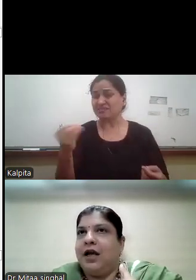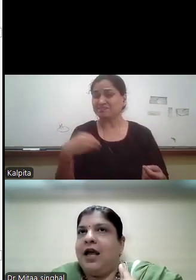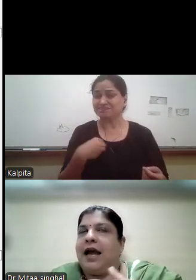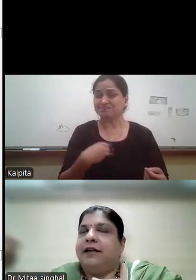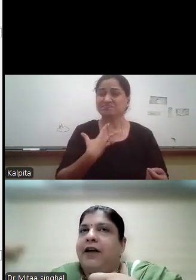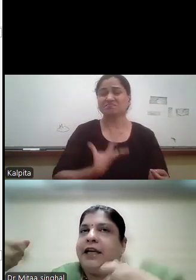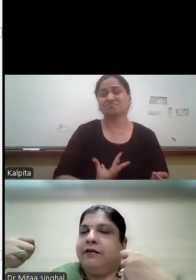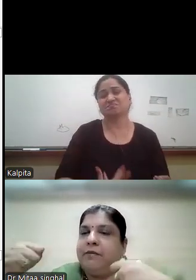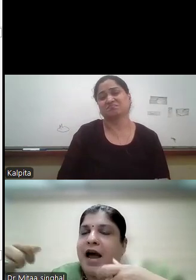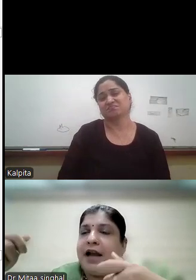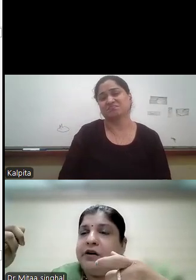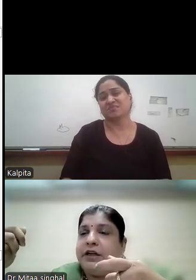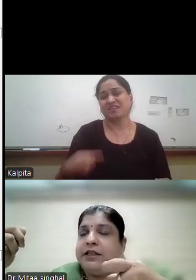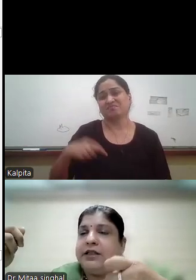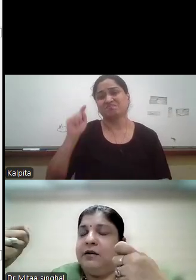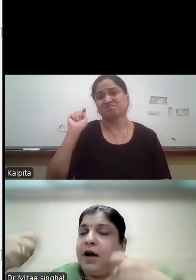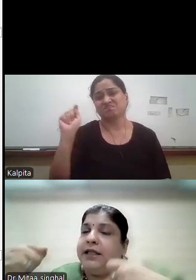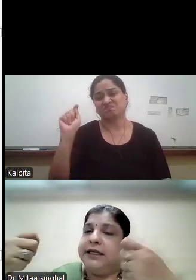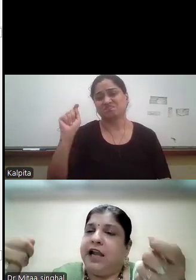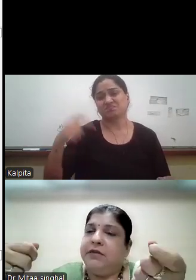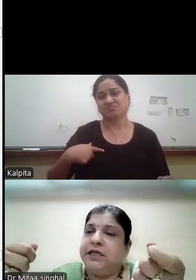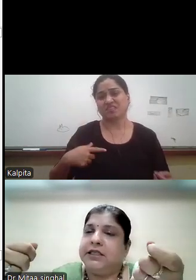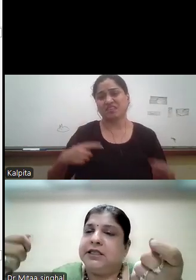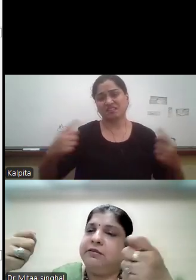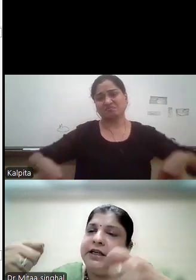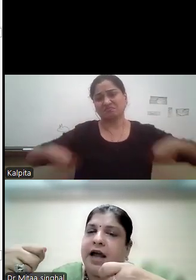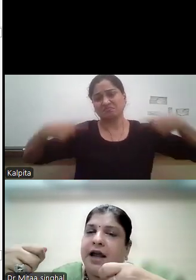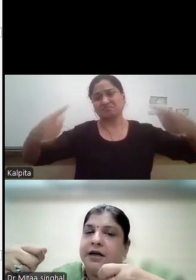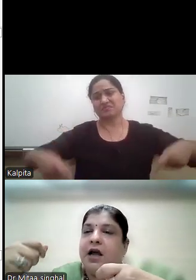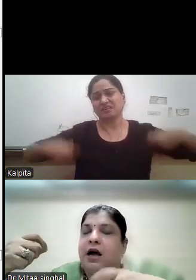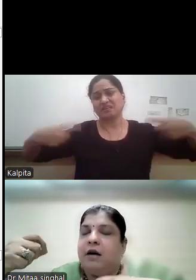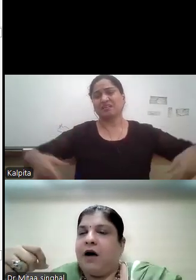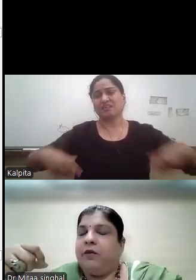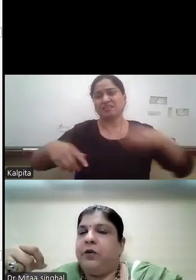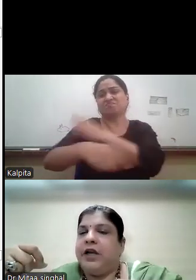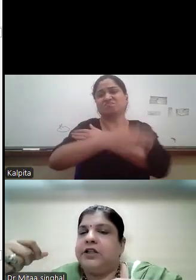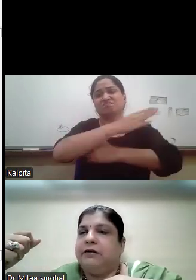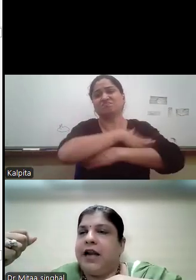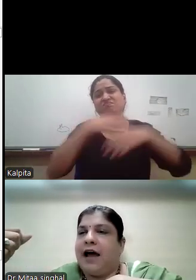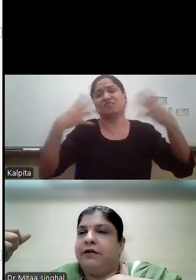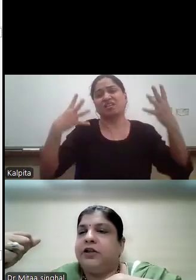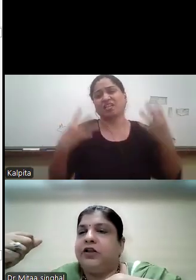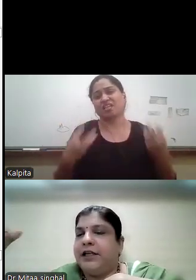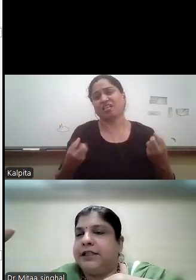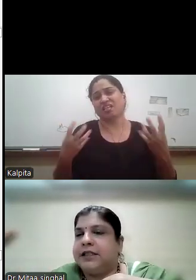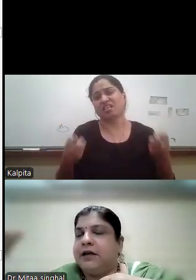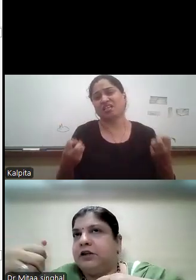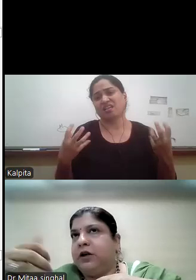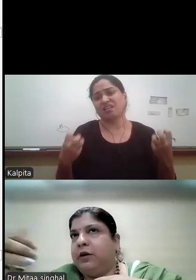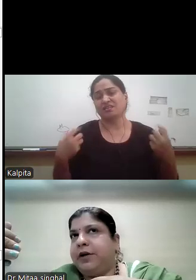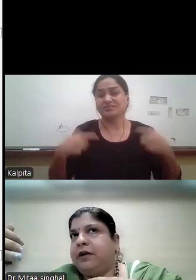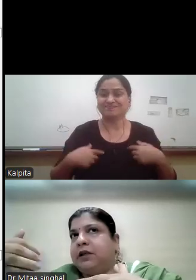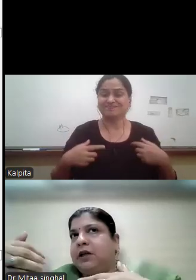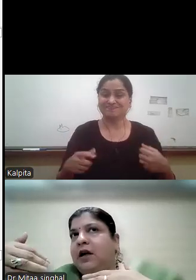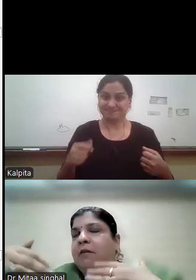work. And if I give him a manual wheelchair, by the time he reaches, he'll be tired. A powered wheelchair will have a joystick which